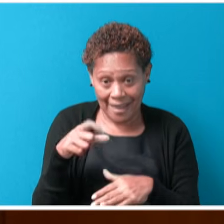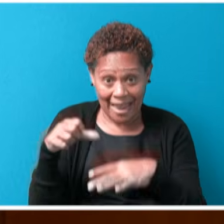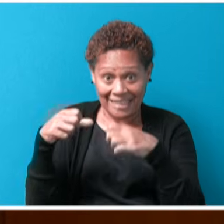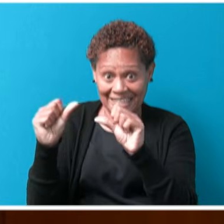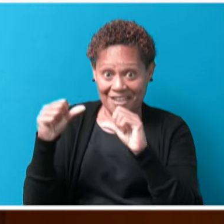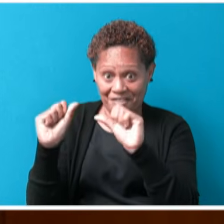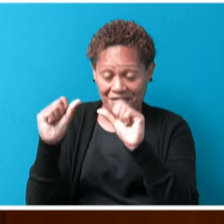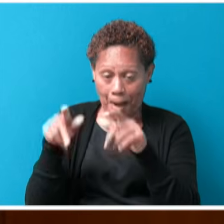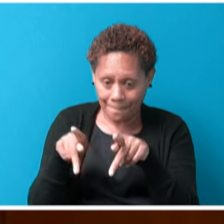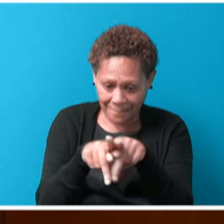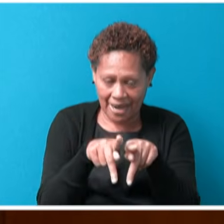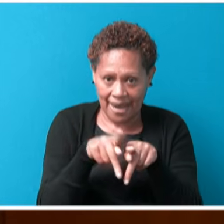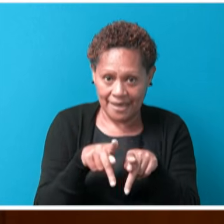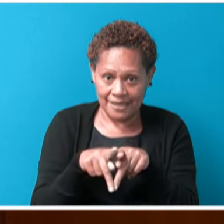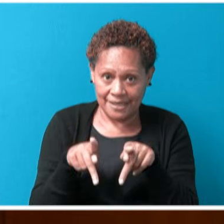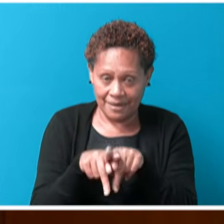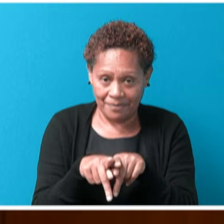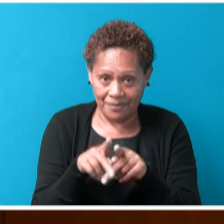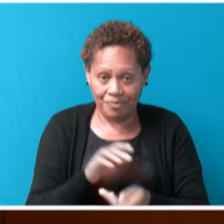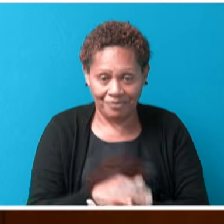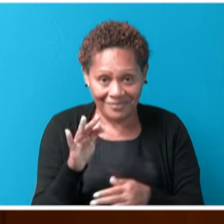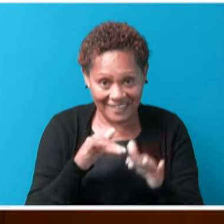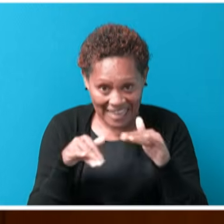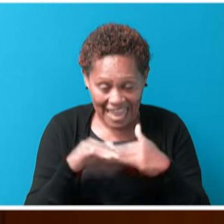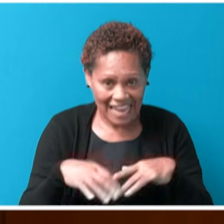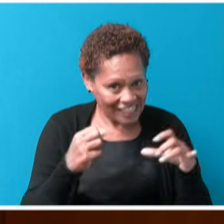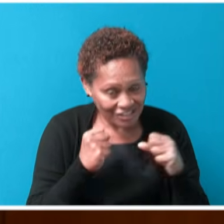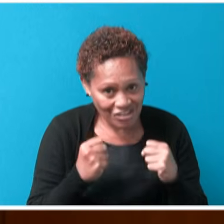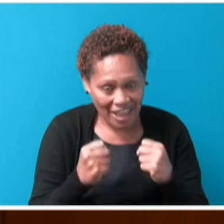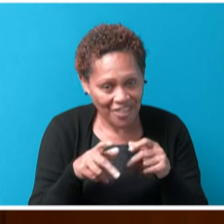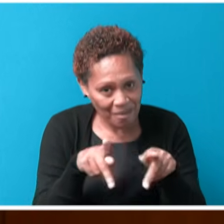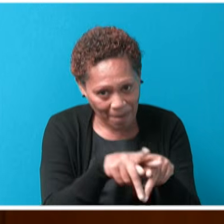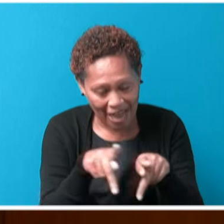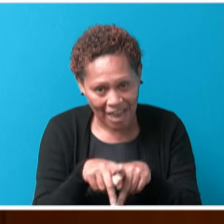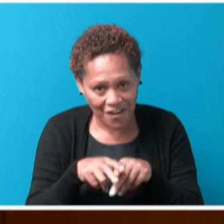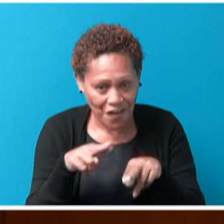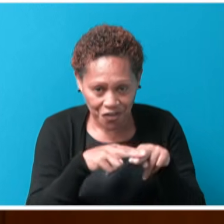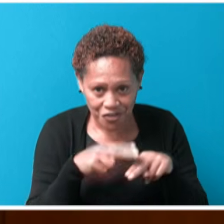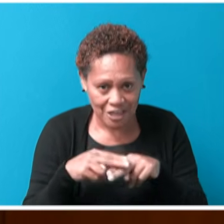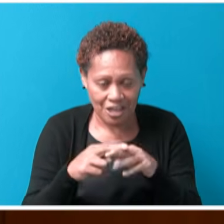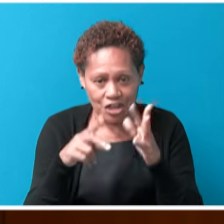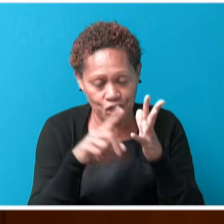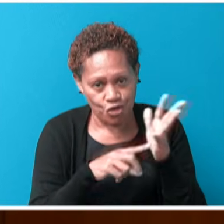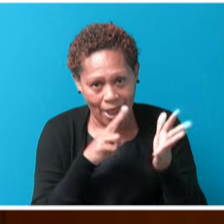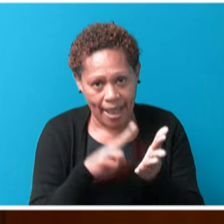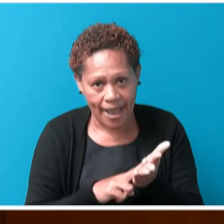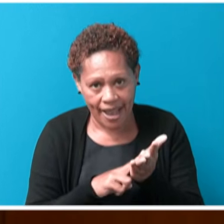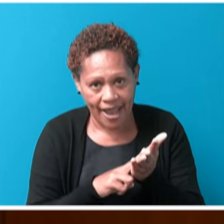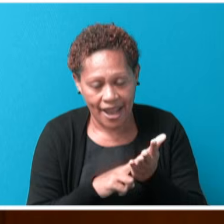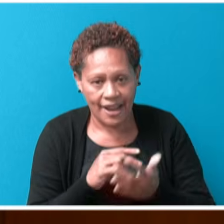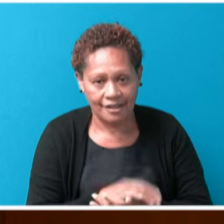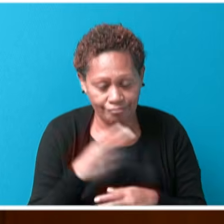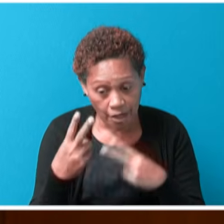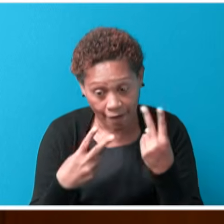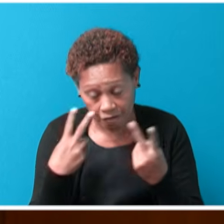partnership in the strengthening of partnership between Fiji and the United States. The visit